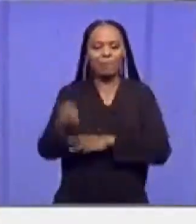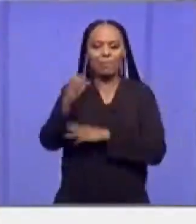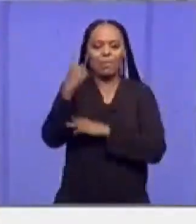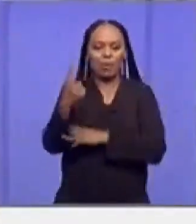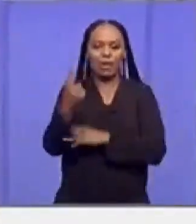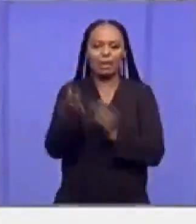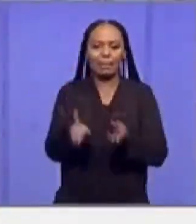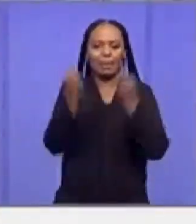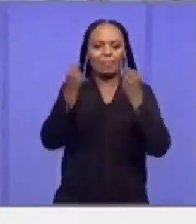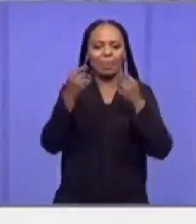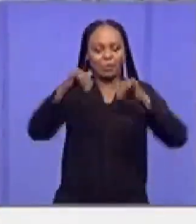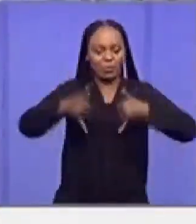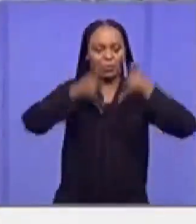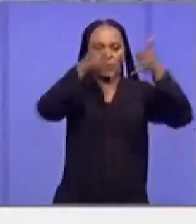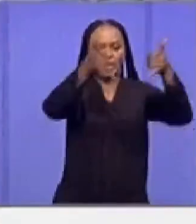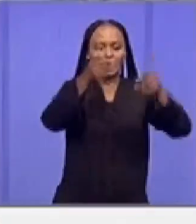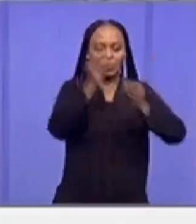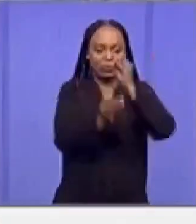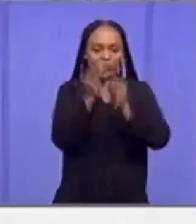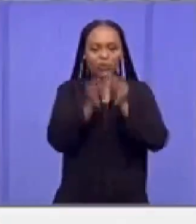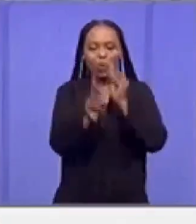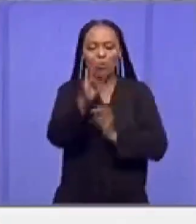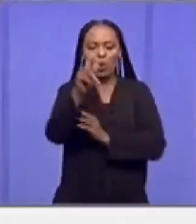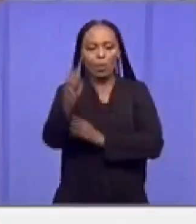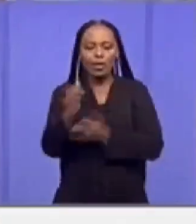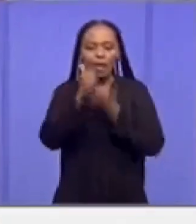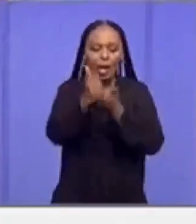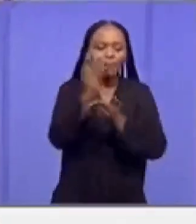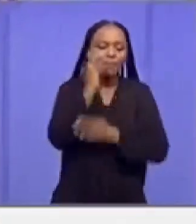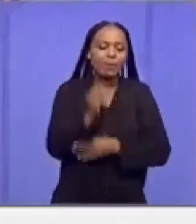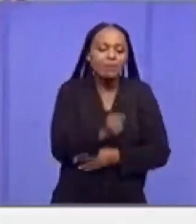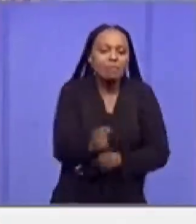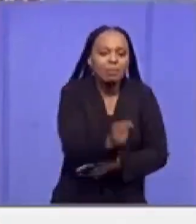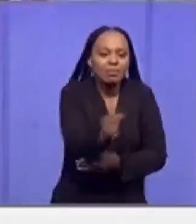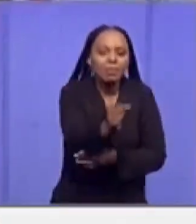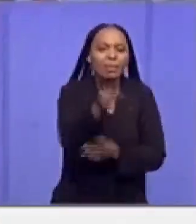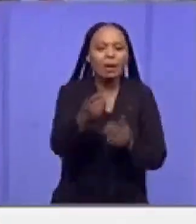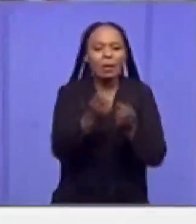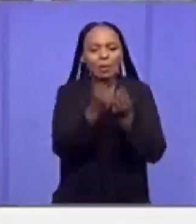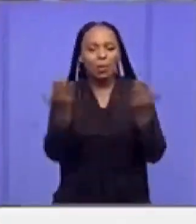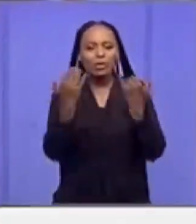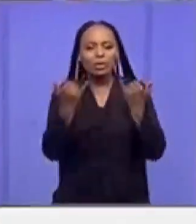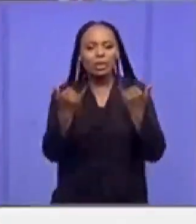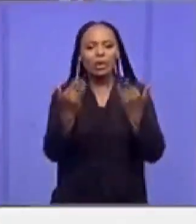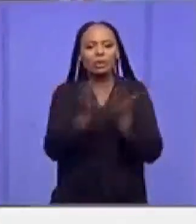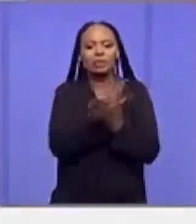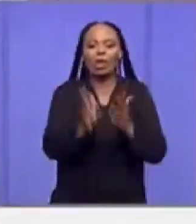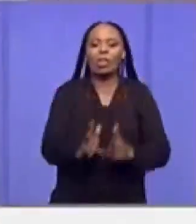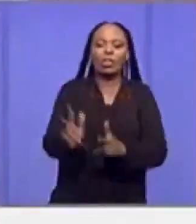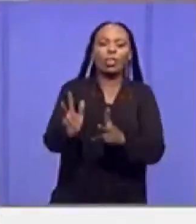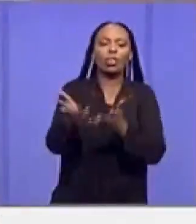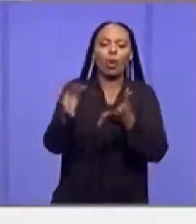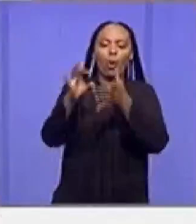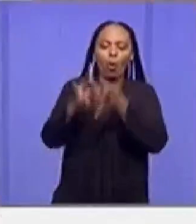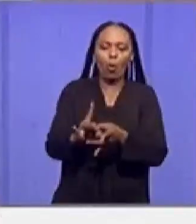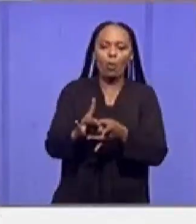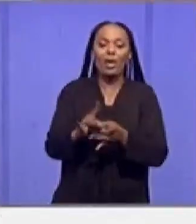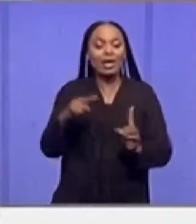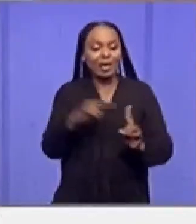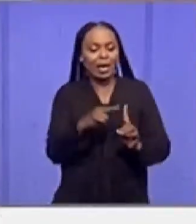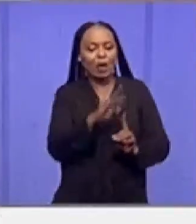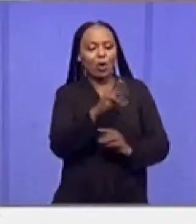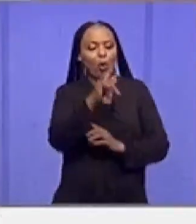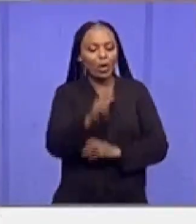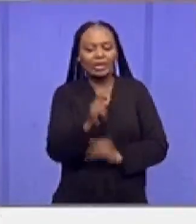Sekolo se kgonne go aga diroboto go thuša batšofe le bagolofadi bao nakong ye ntši ba tlogela go ba le noši. Sometimes we find out that